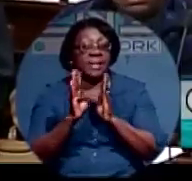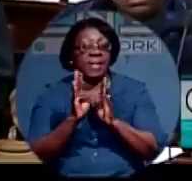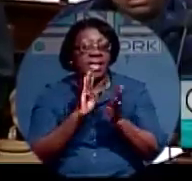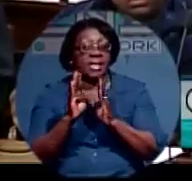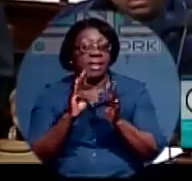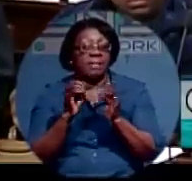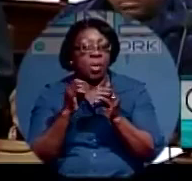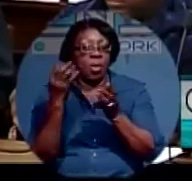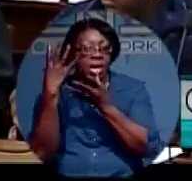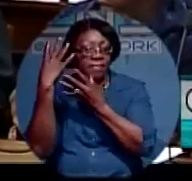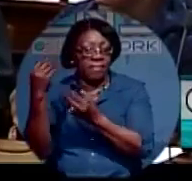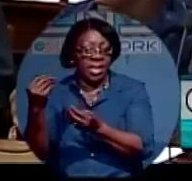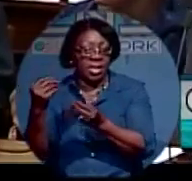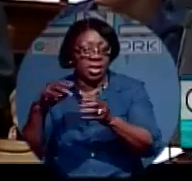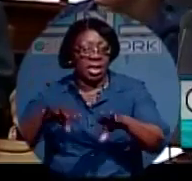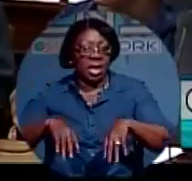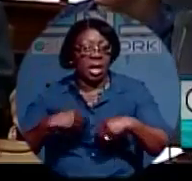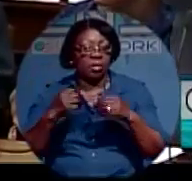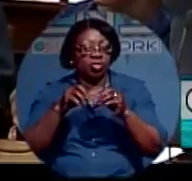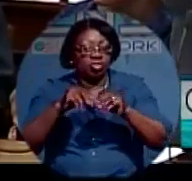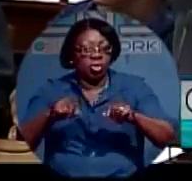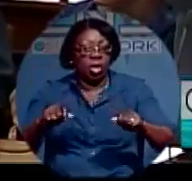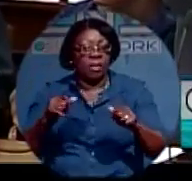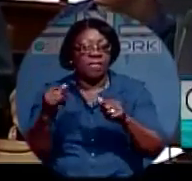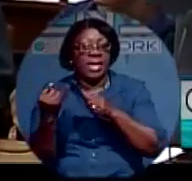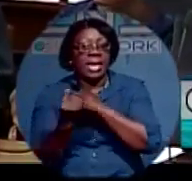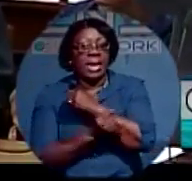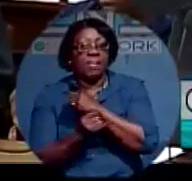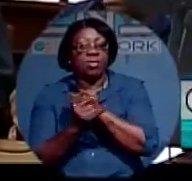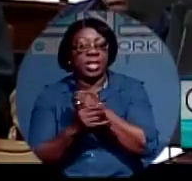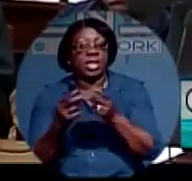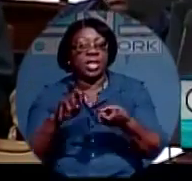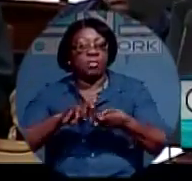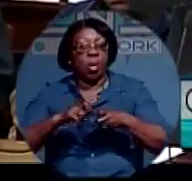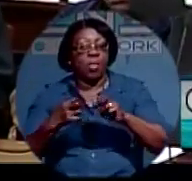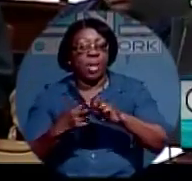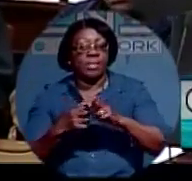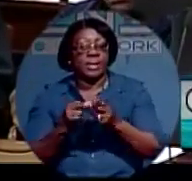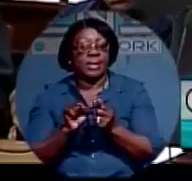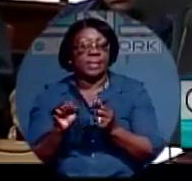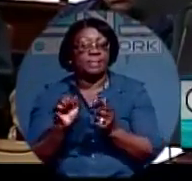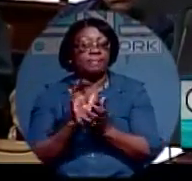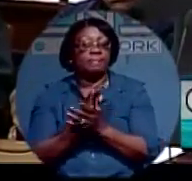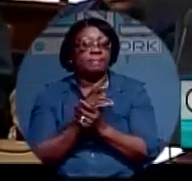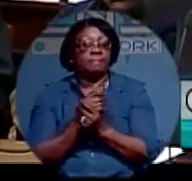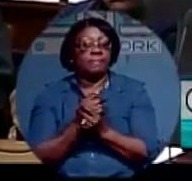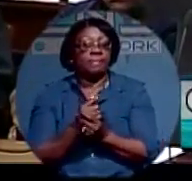information on how to resolve lingering immigration problems. Stay tuned. The Bahamas Tonight continues.